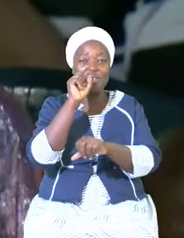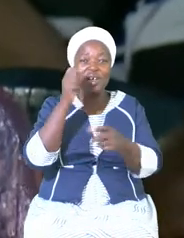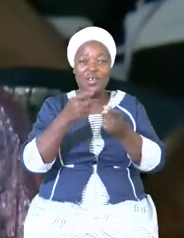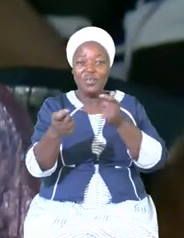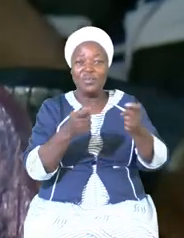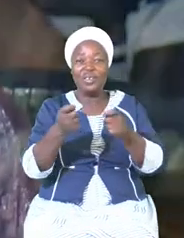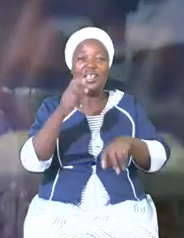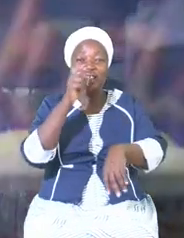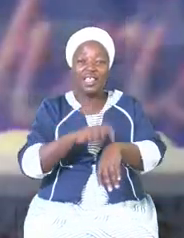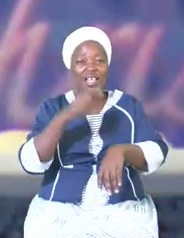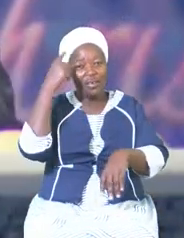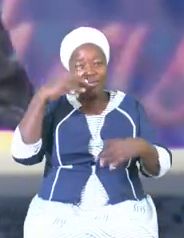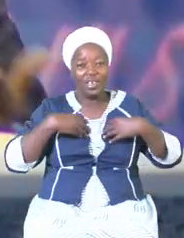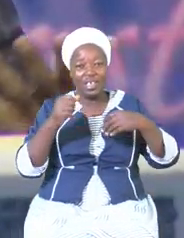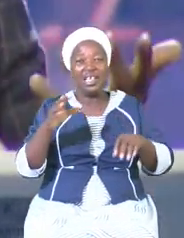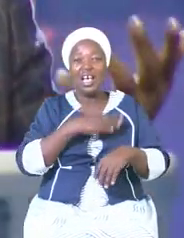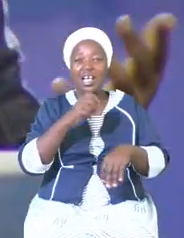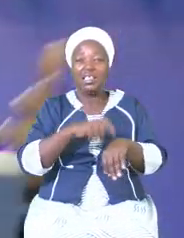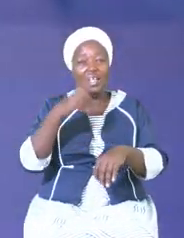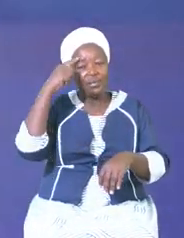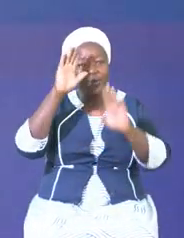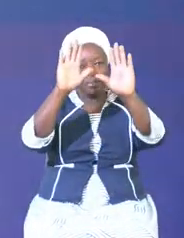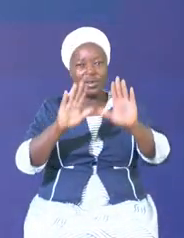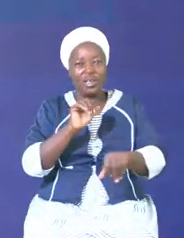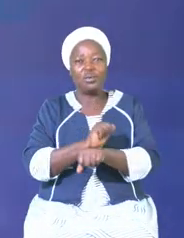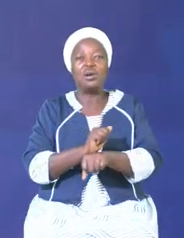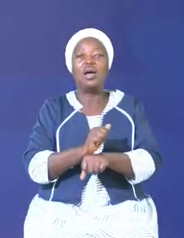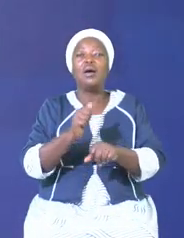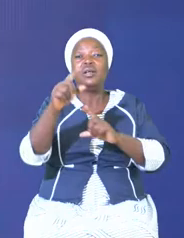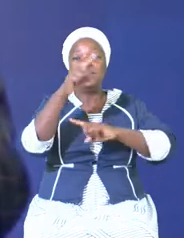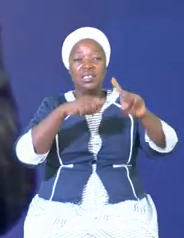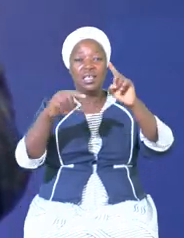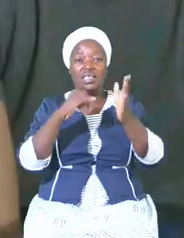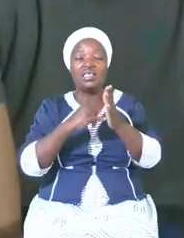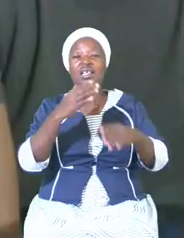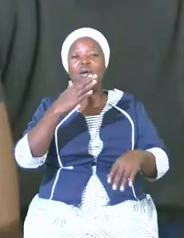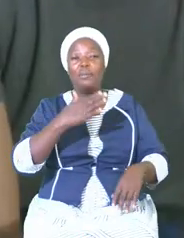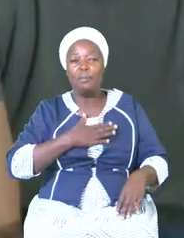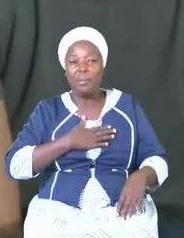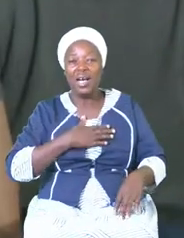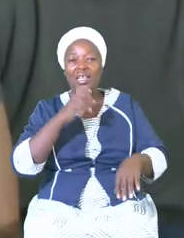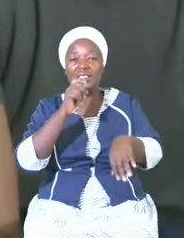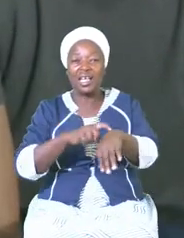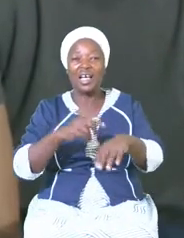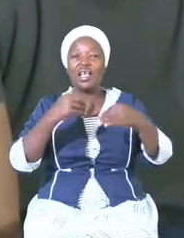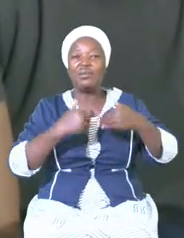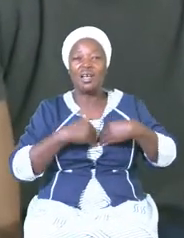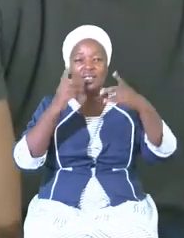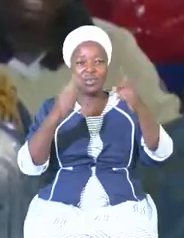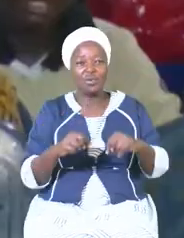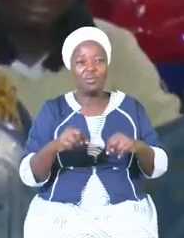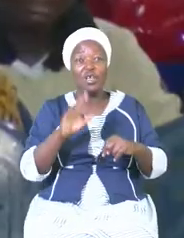healing. And time for miracle. My time has come. Your time is here